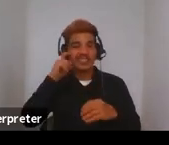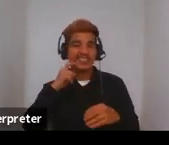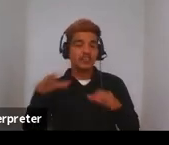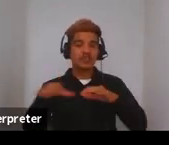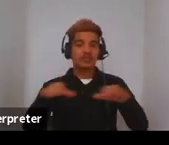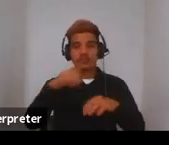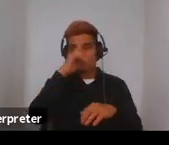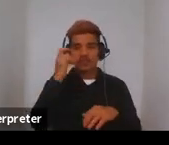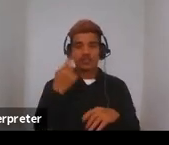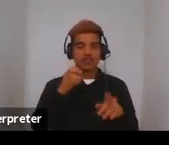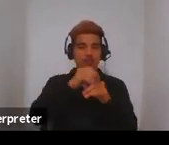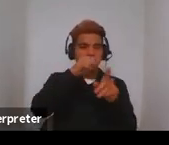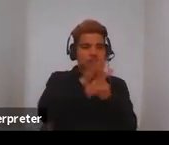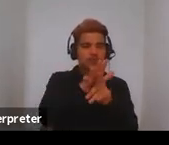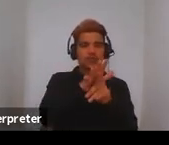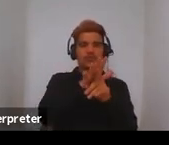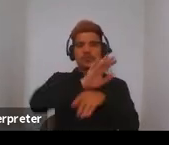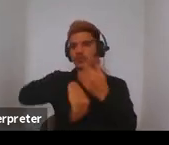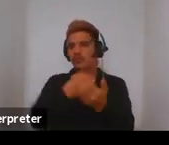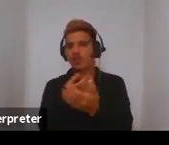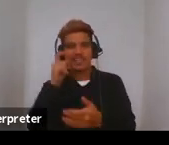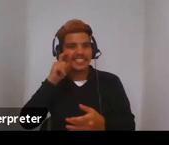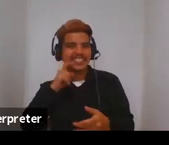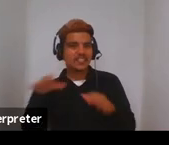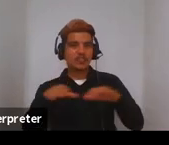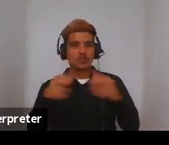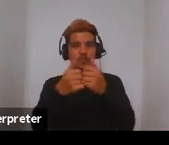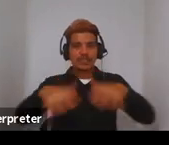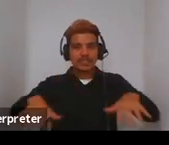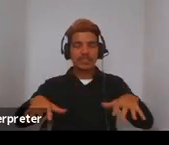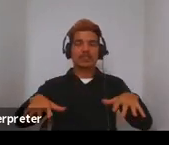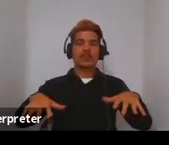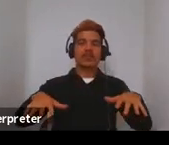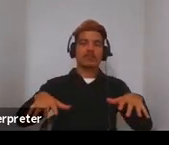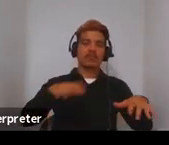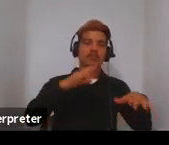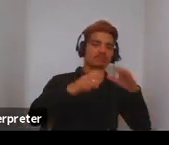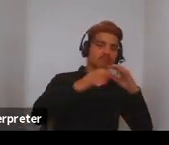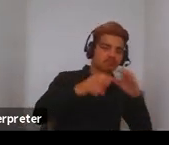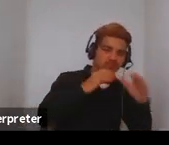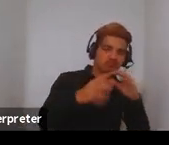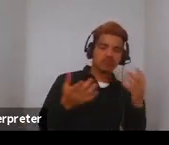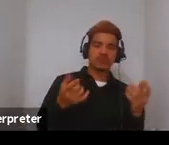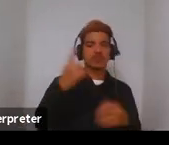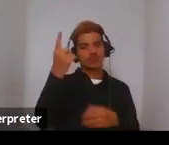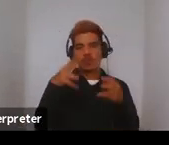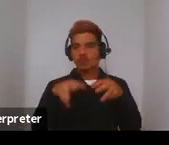they've just been exposed to all this sexual activity without kind of any dialogue or conversation about it. It's just been a